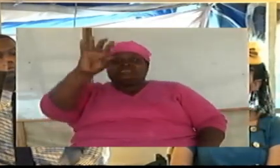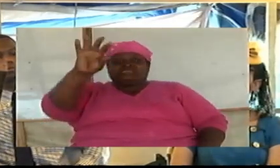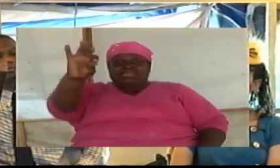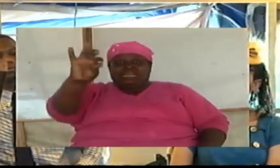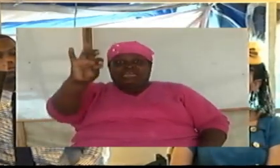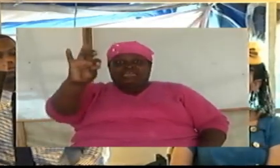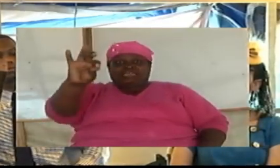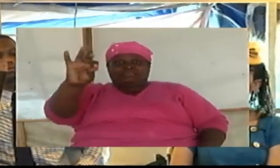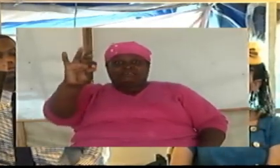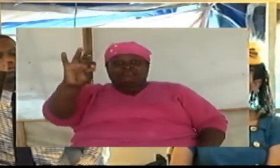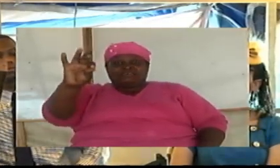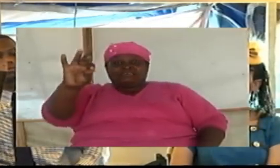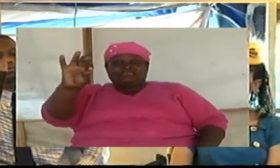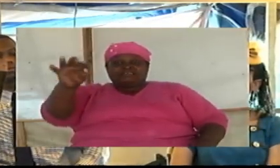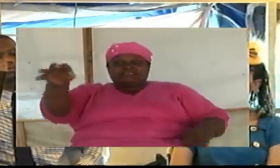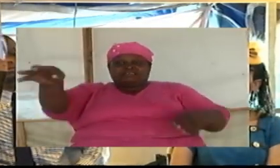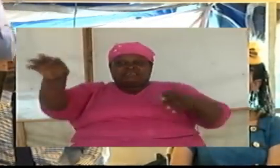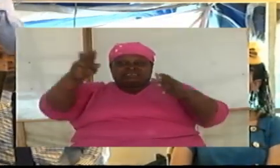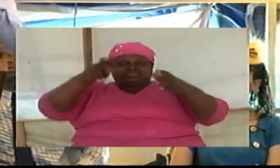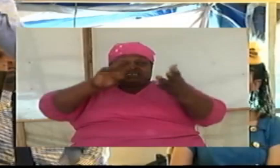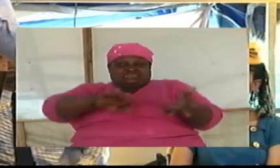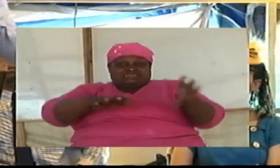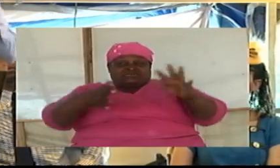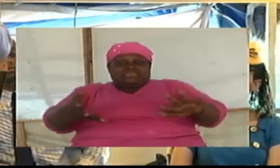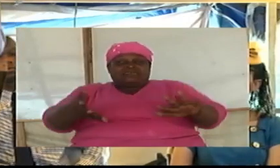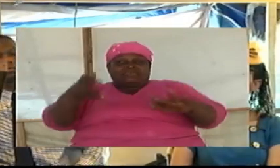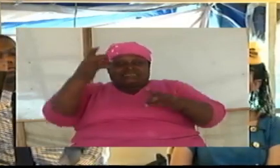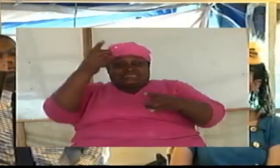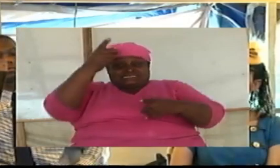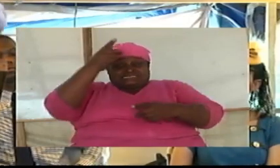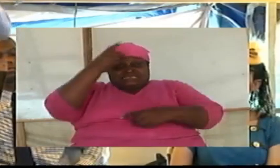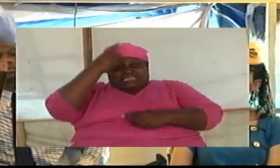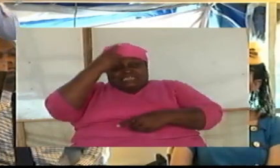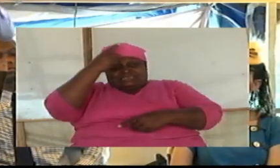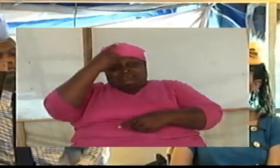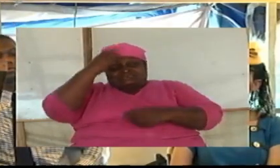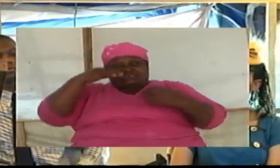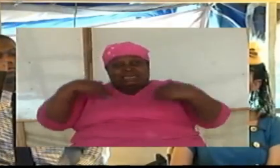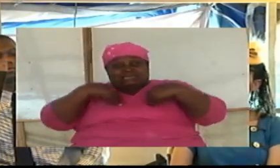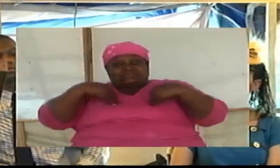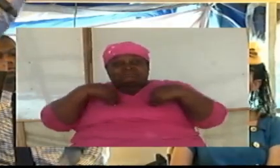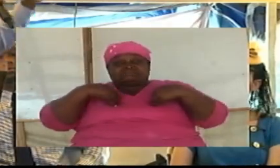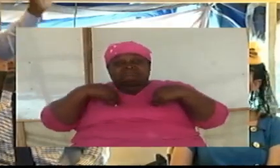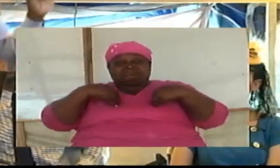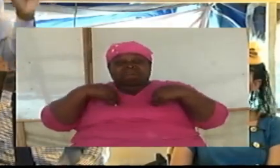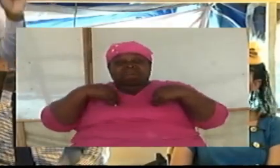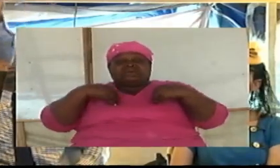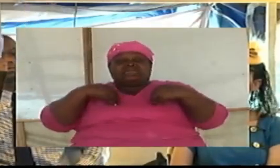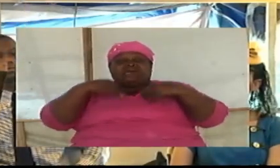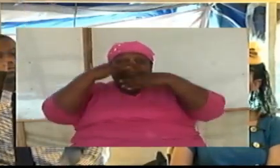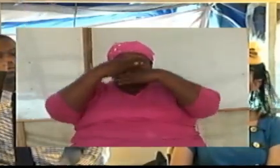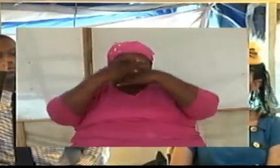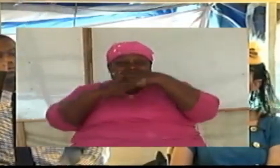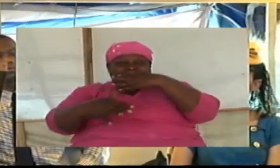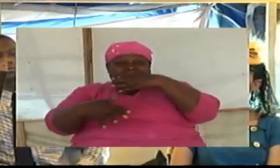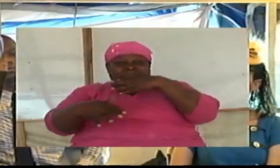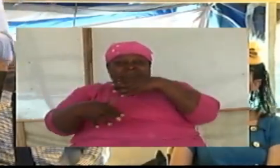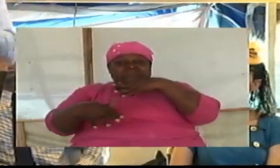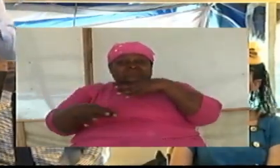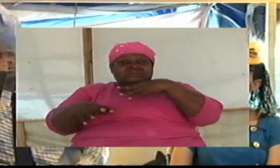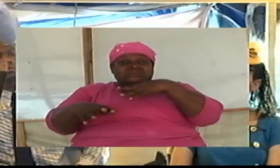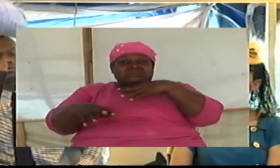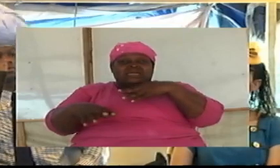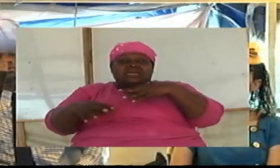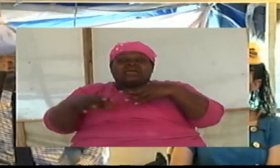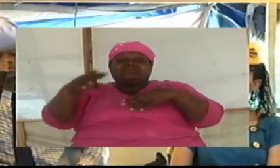going to let the people go. But God said to Moses that he is going to send 1 more plague. Praise the Lord Jesus.